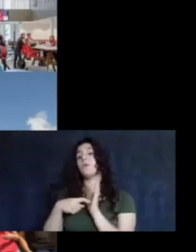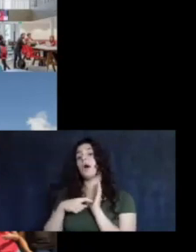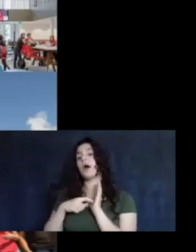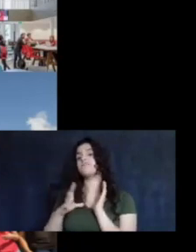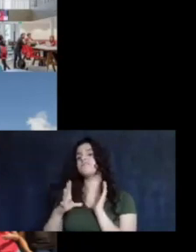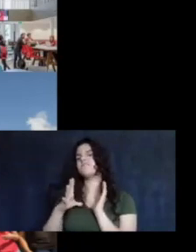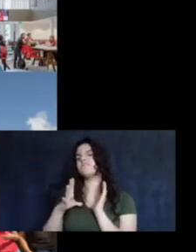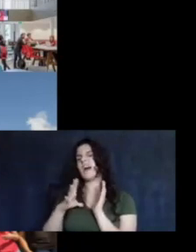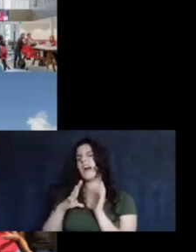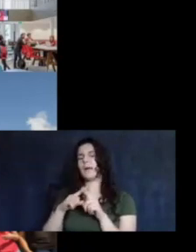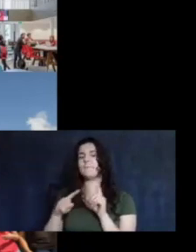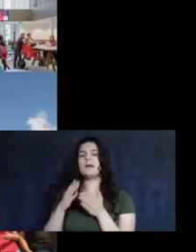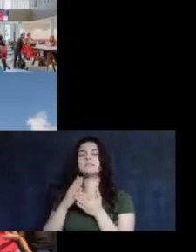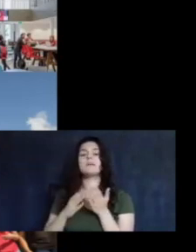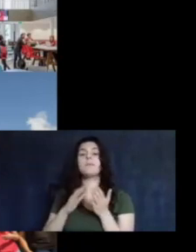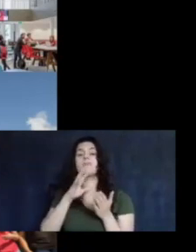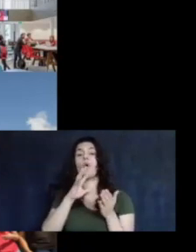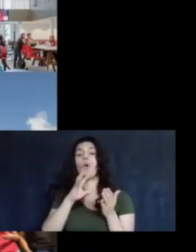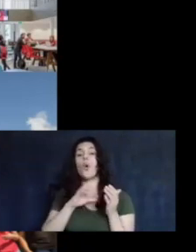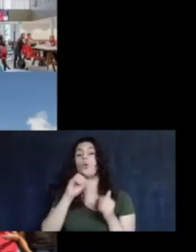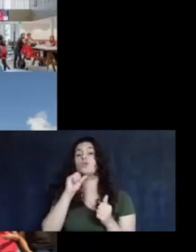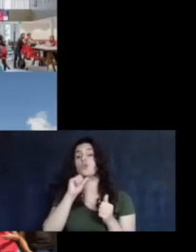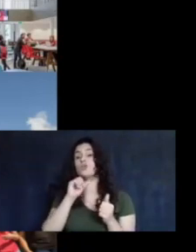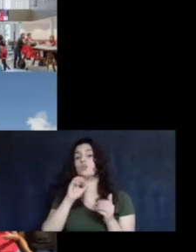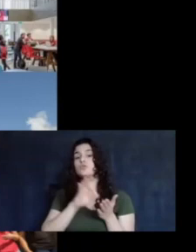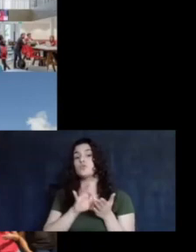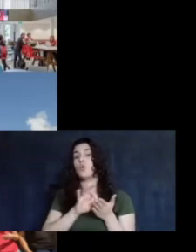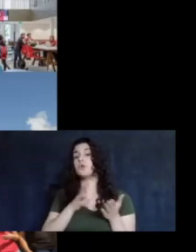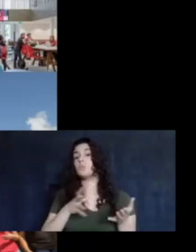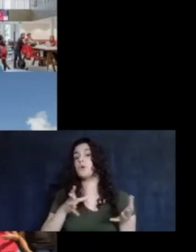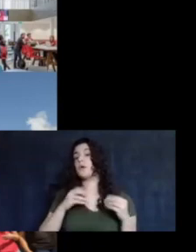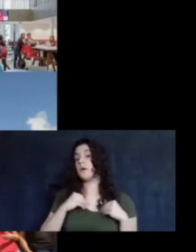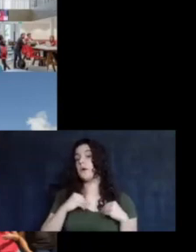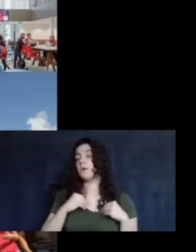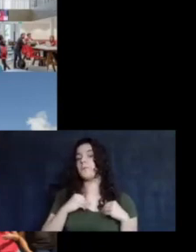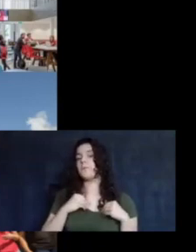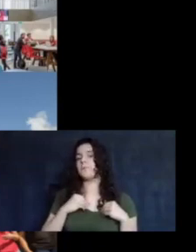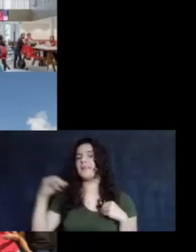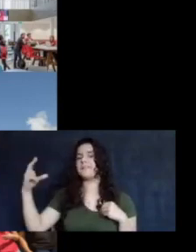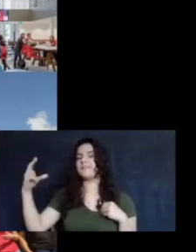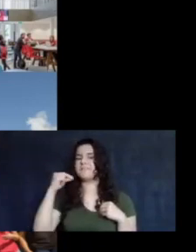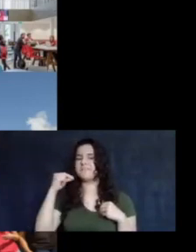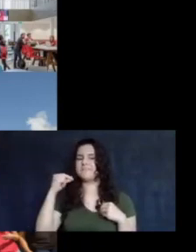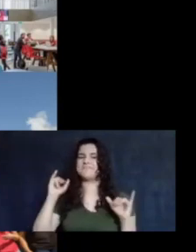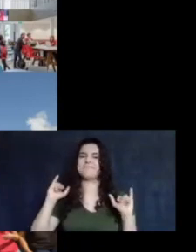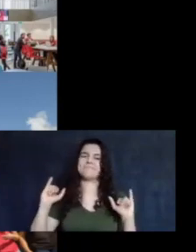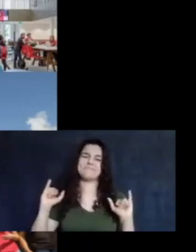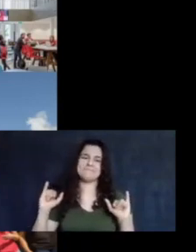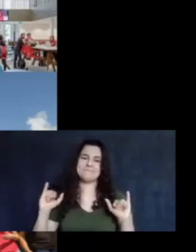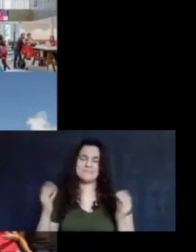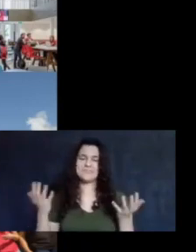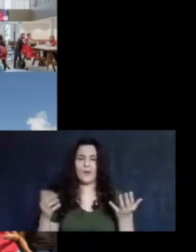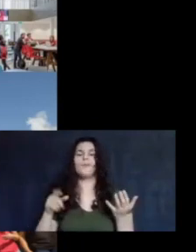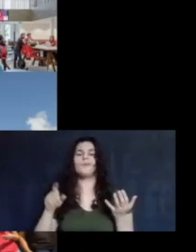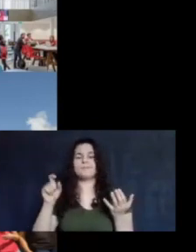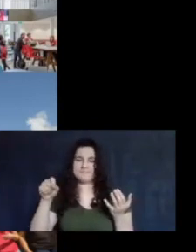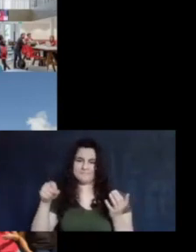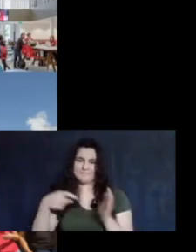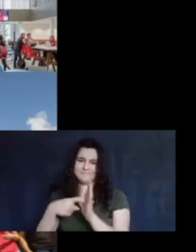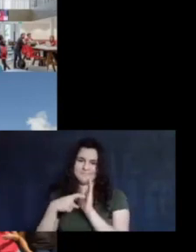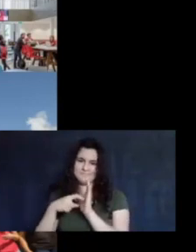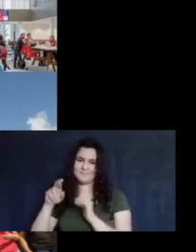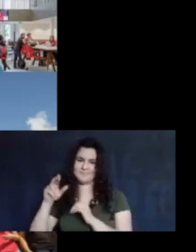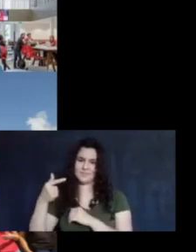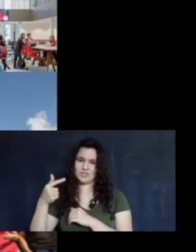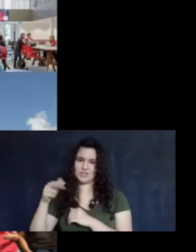of the older scores. That too has not been passed. So not only do you have to have the GRE to apply